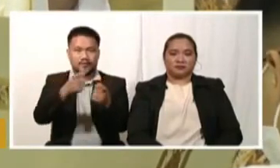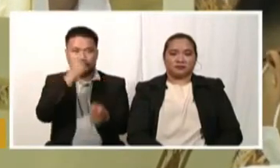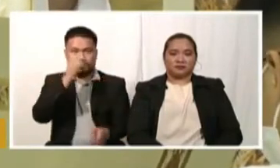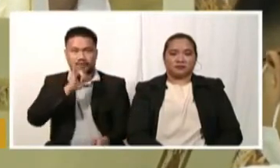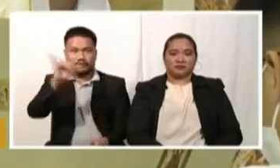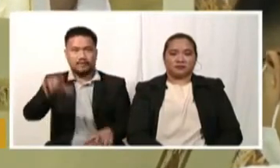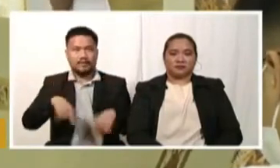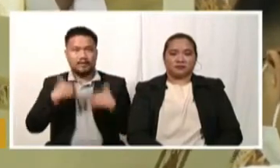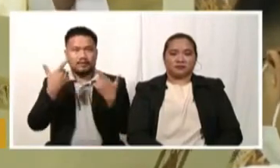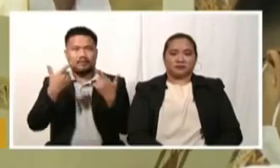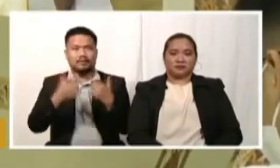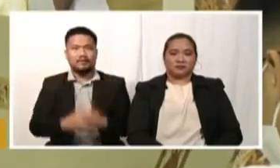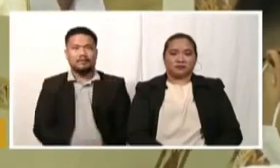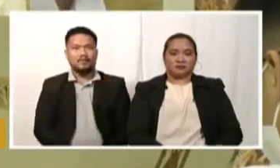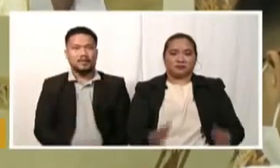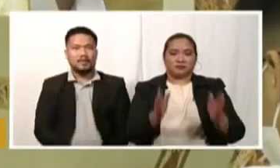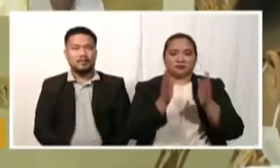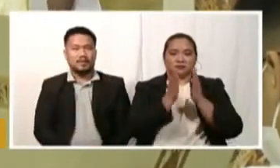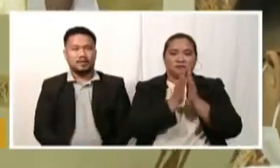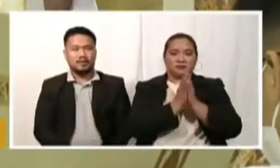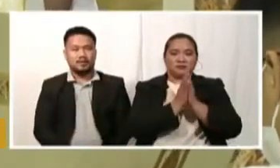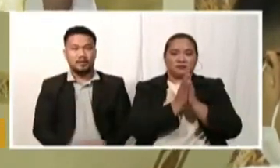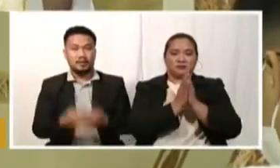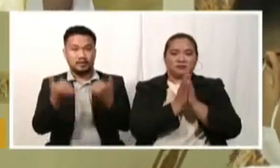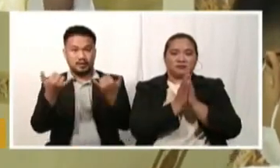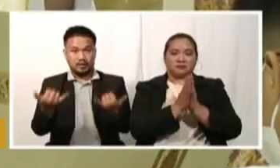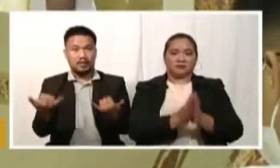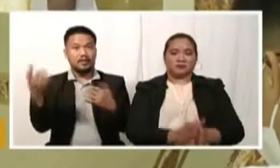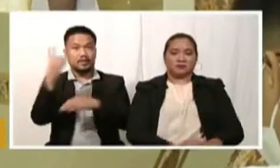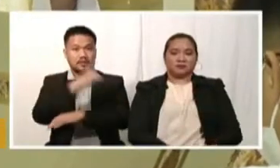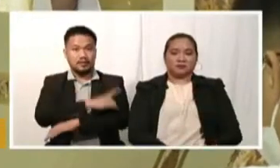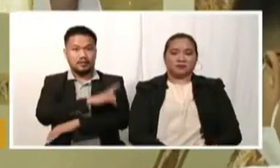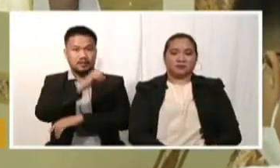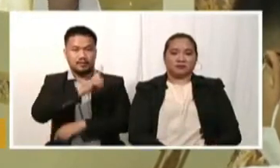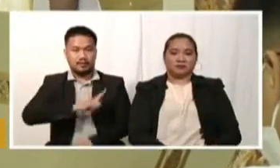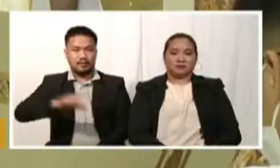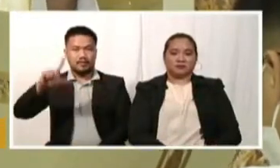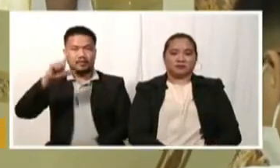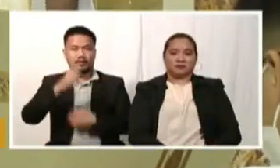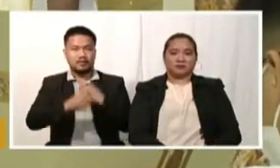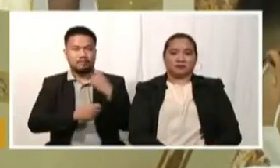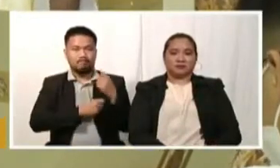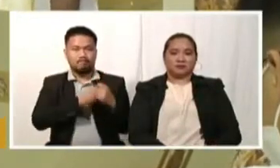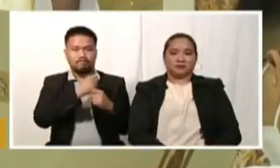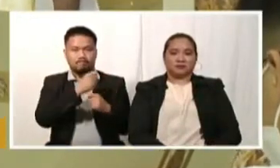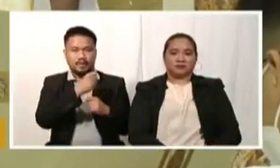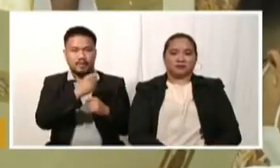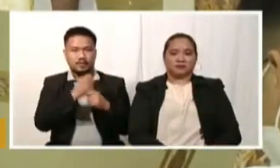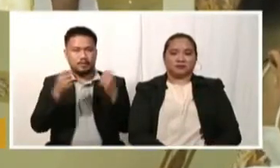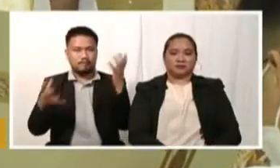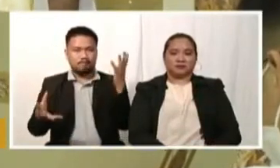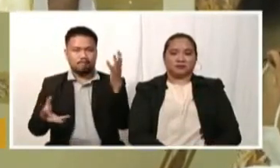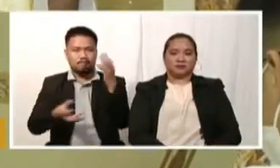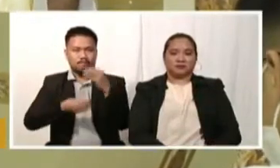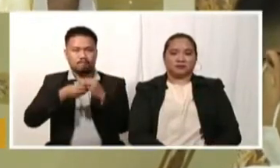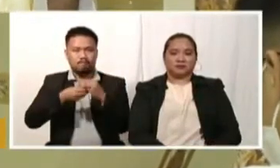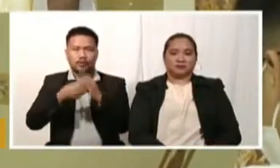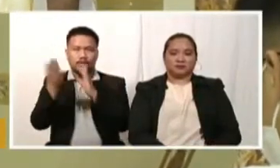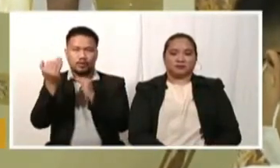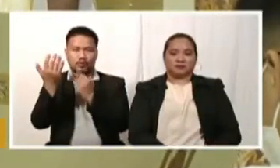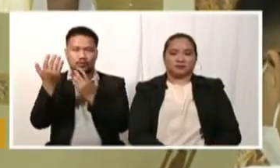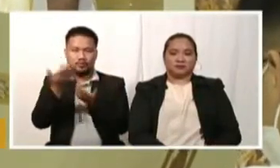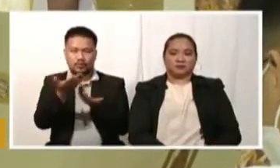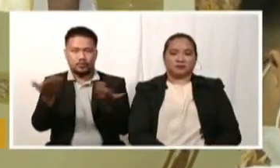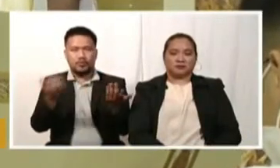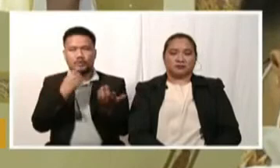immortality. Amen. Now that the days of the Lord's Passion have drawn to a close, may you who